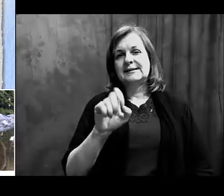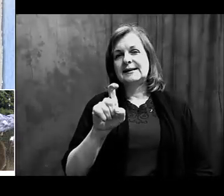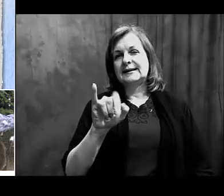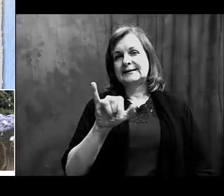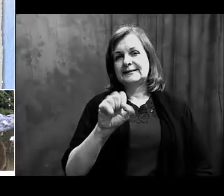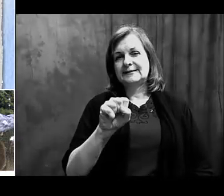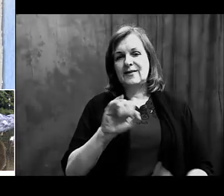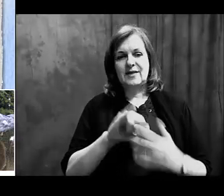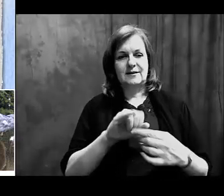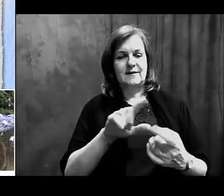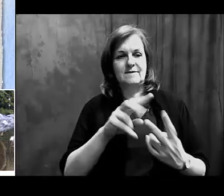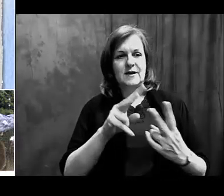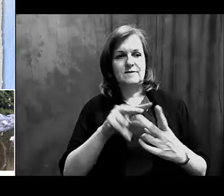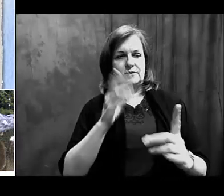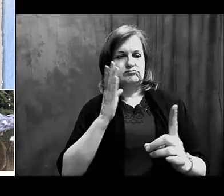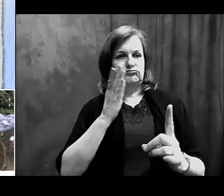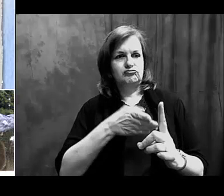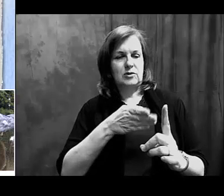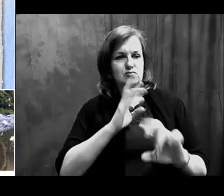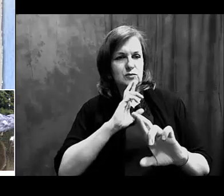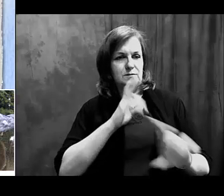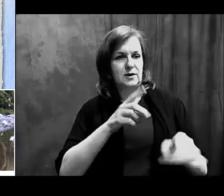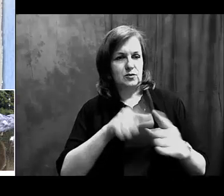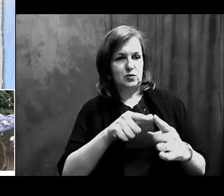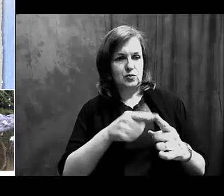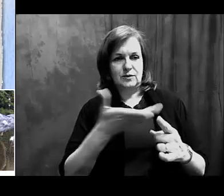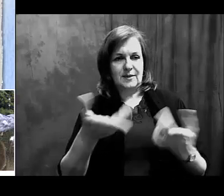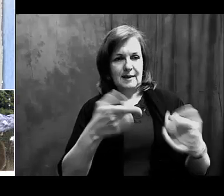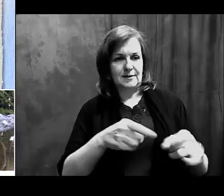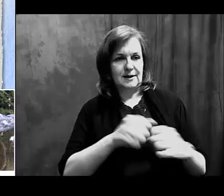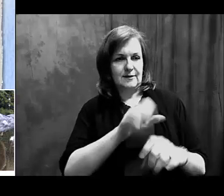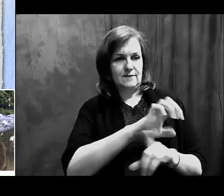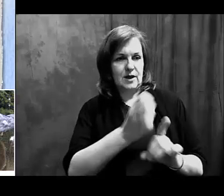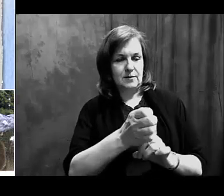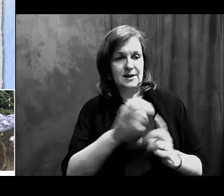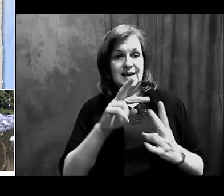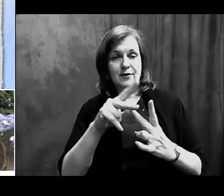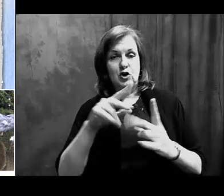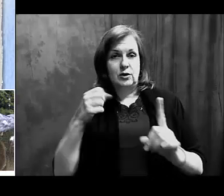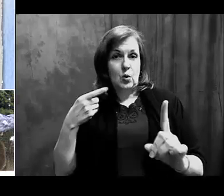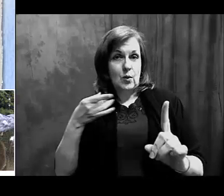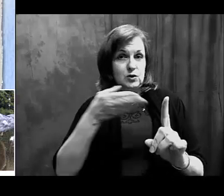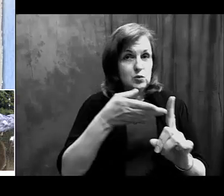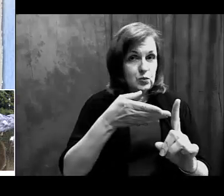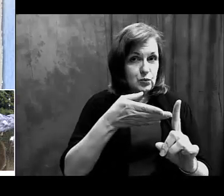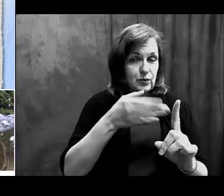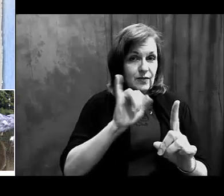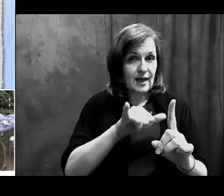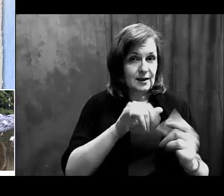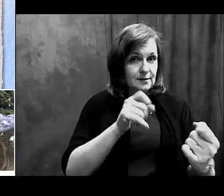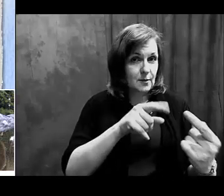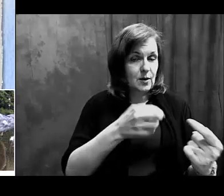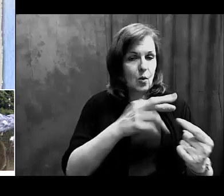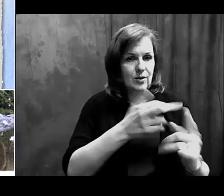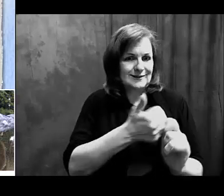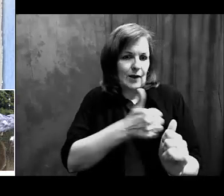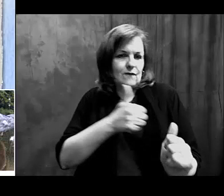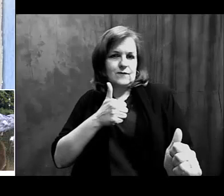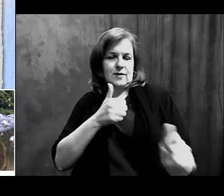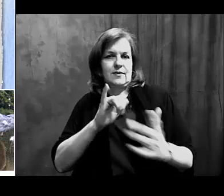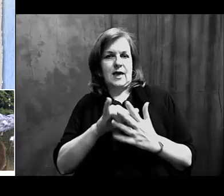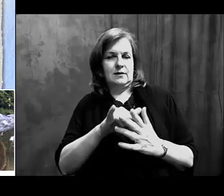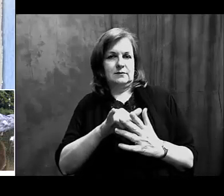a very directed response to something in the environment, either toward it or away from it. Okay,